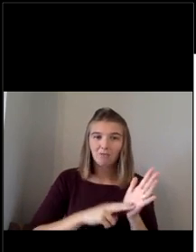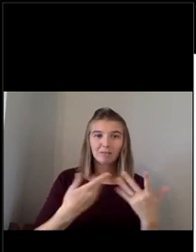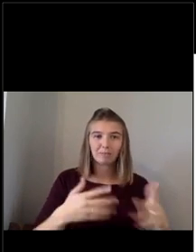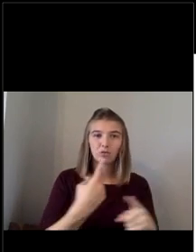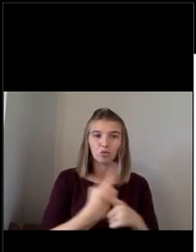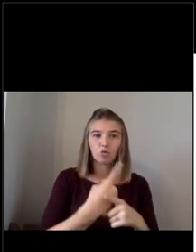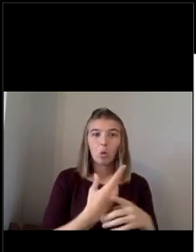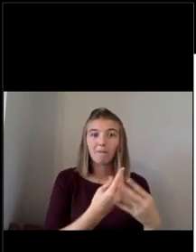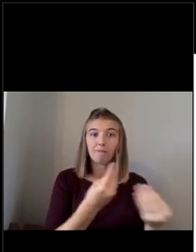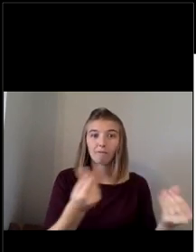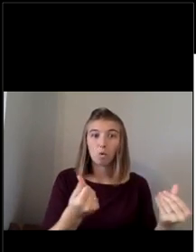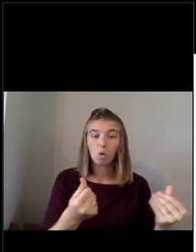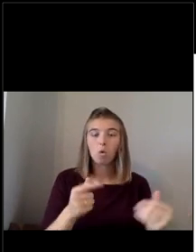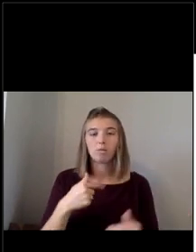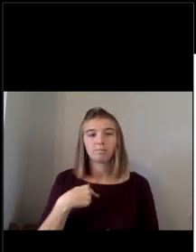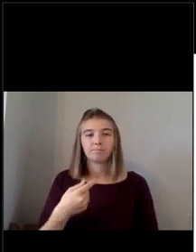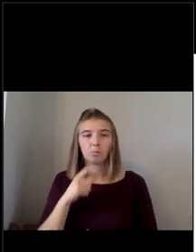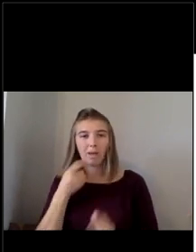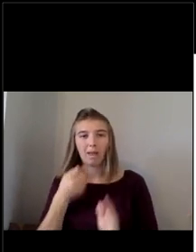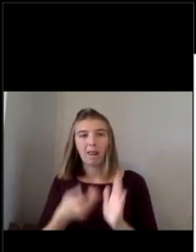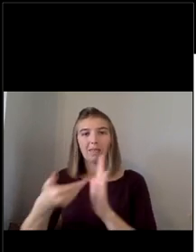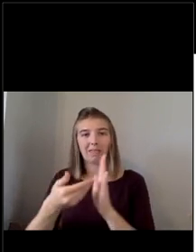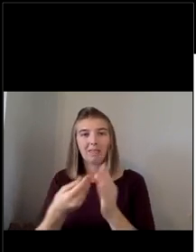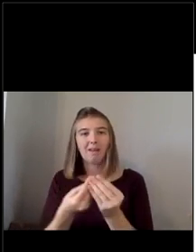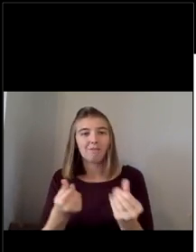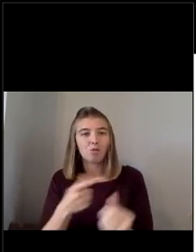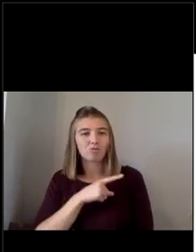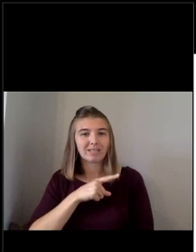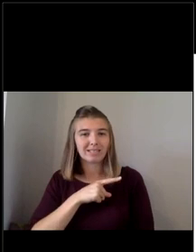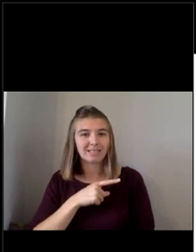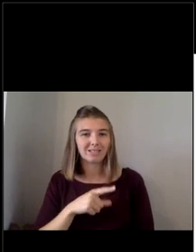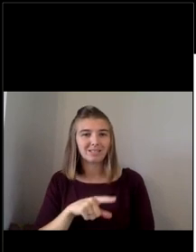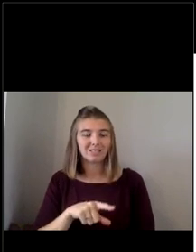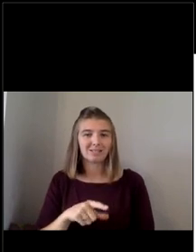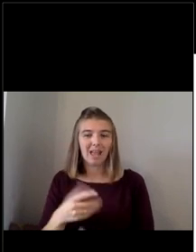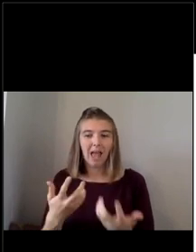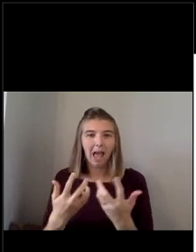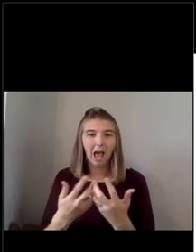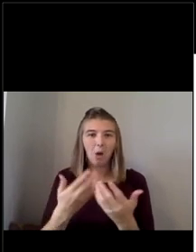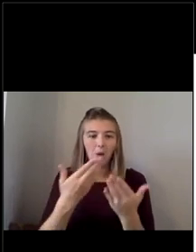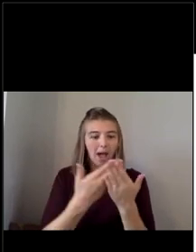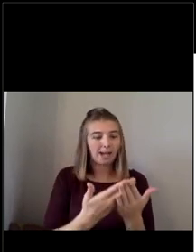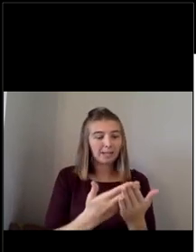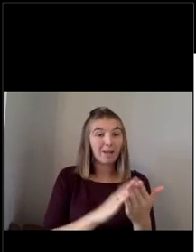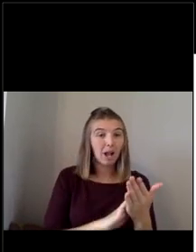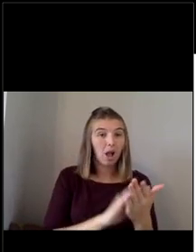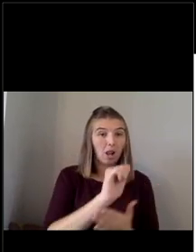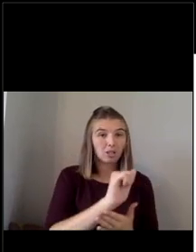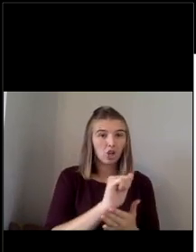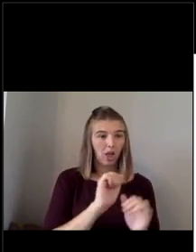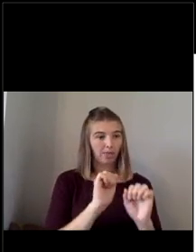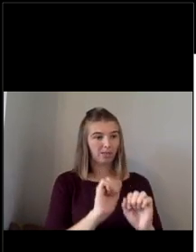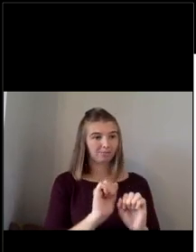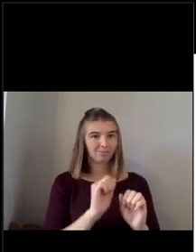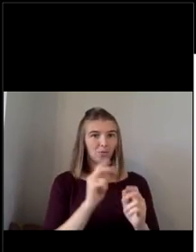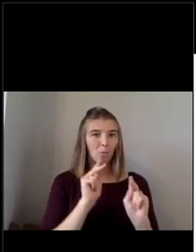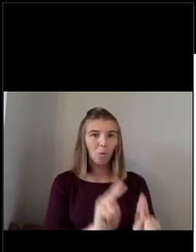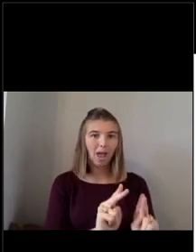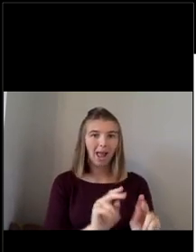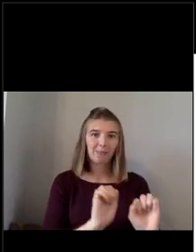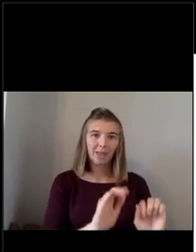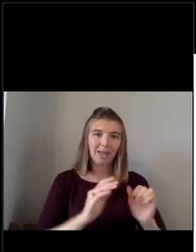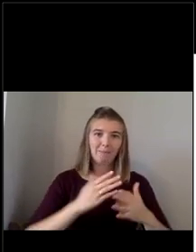on. Factors that stem from the academic culture itself, driven by behaviors that are seemingly